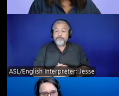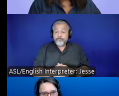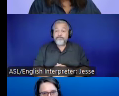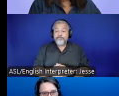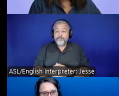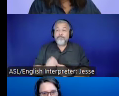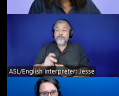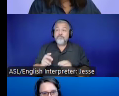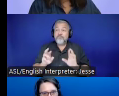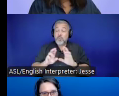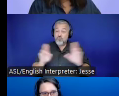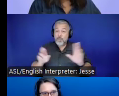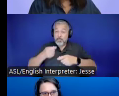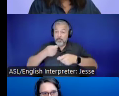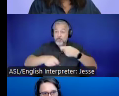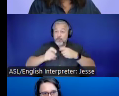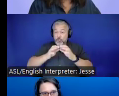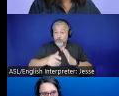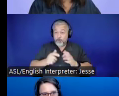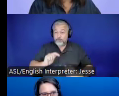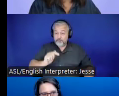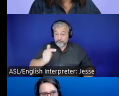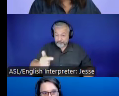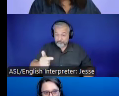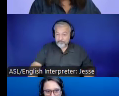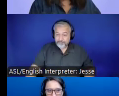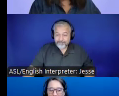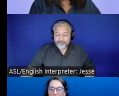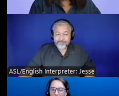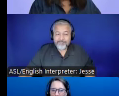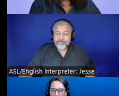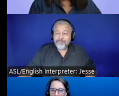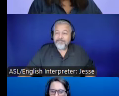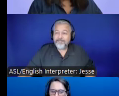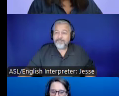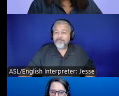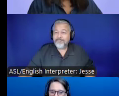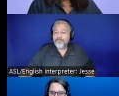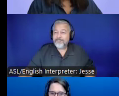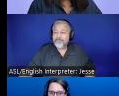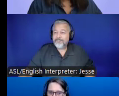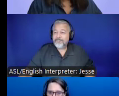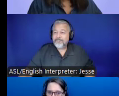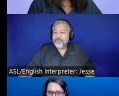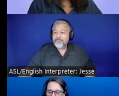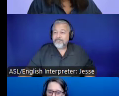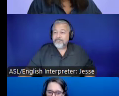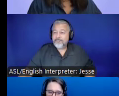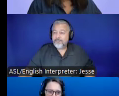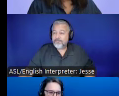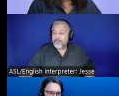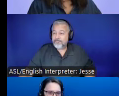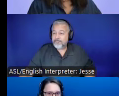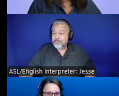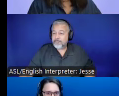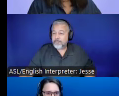Okay, so there's a really quick video. I thought it would be nice to see JAWS in action. I'm going to make sure that you can